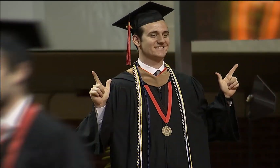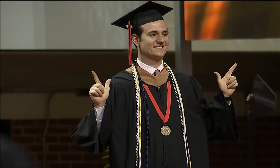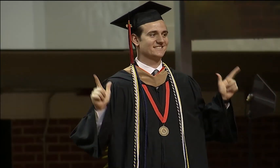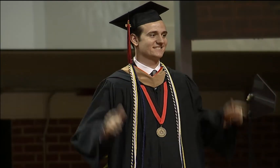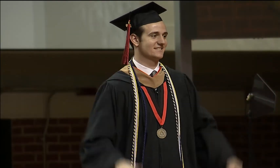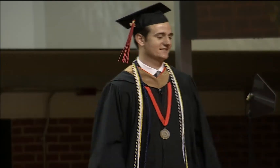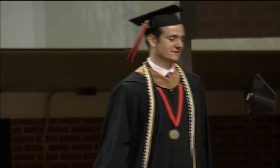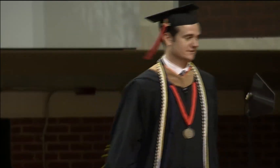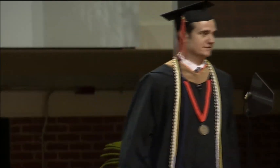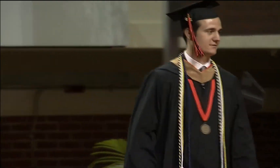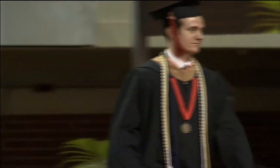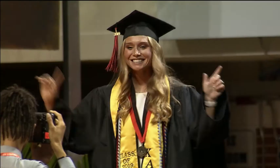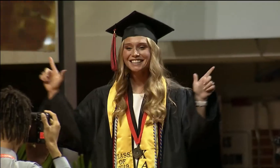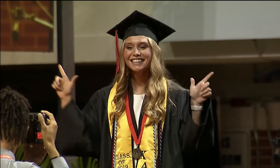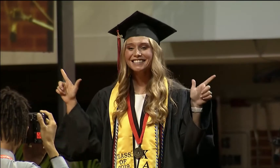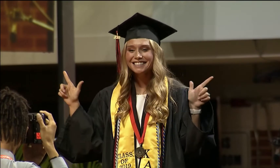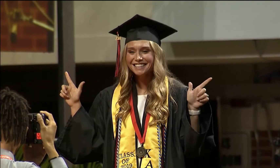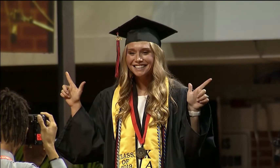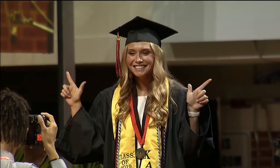John Thomas Zerby.